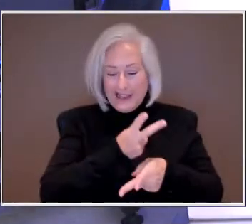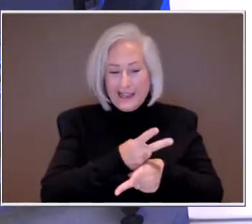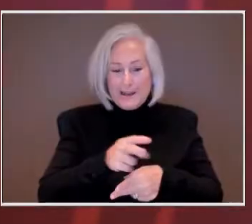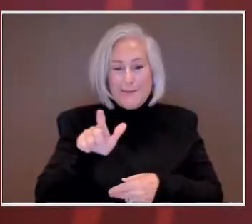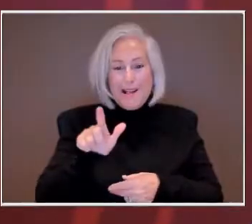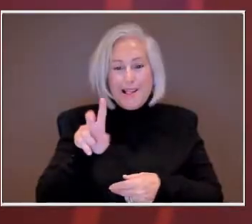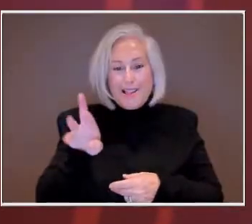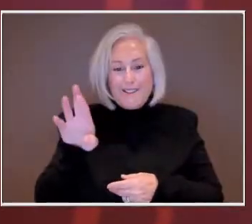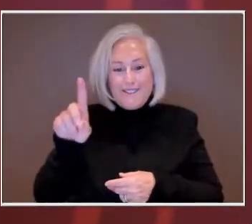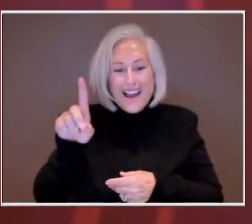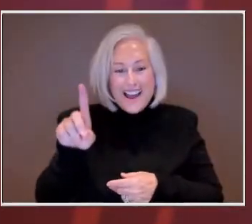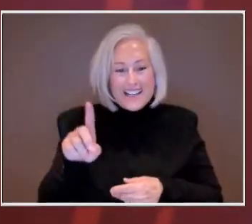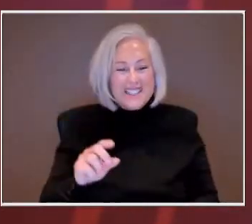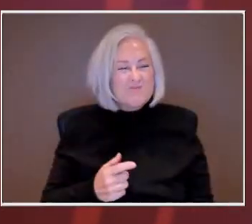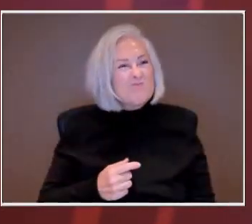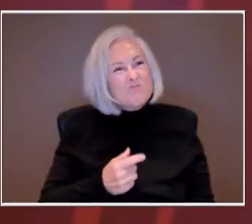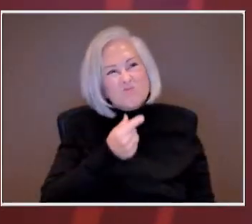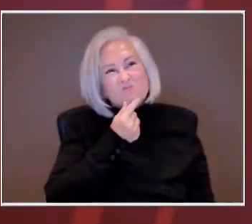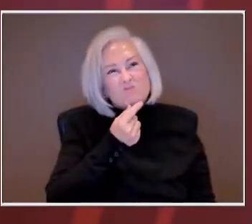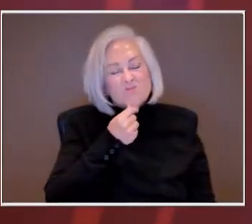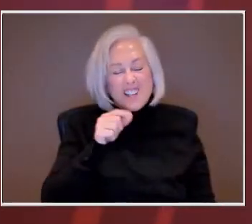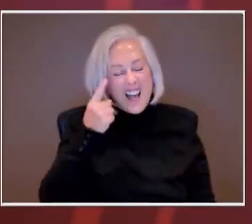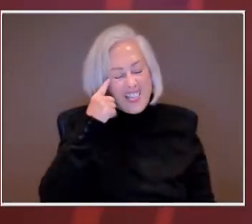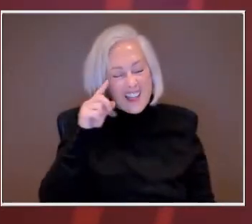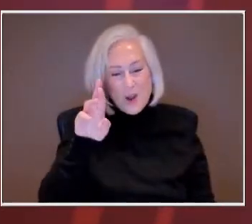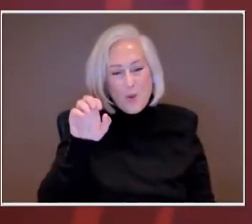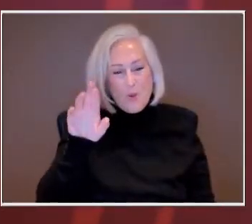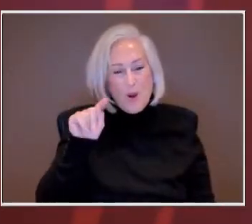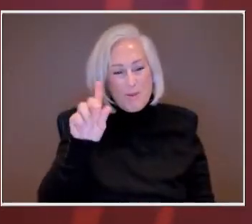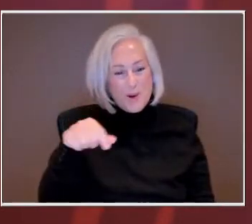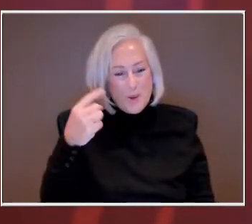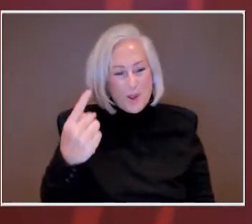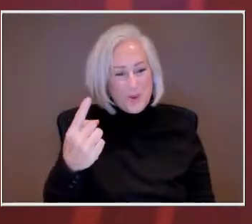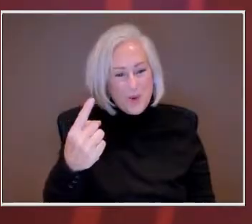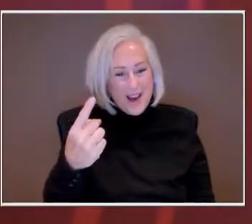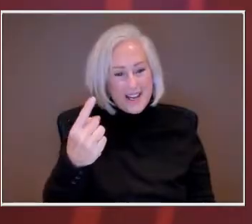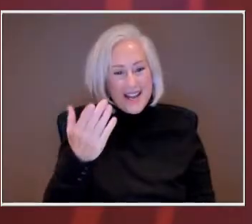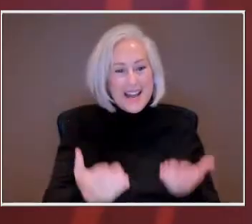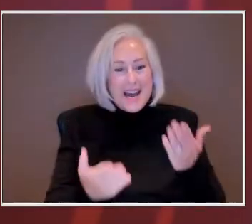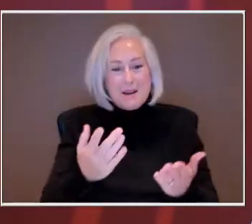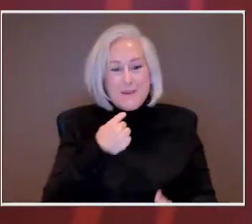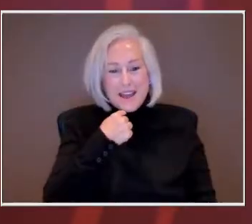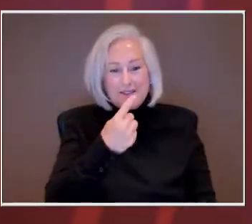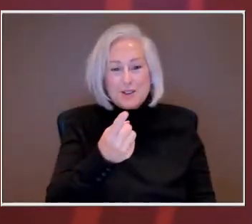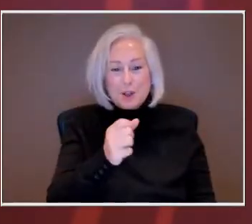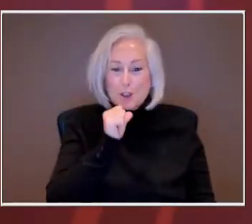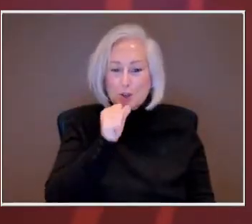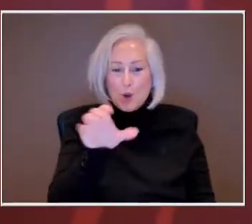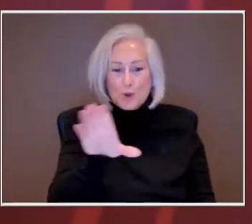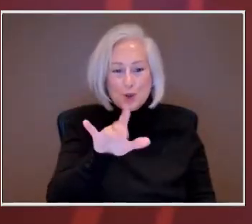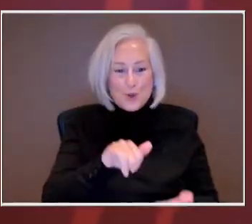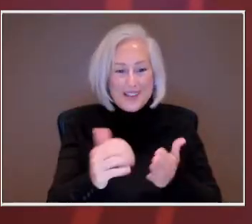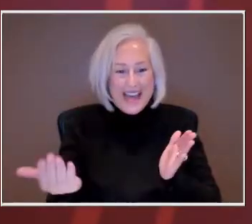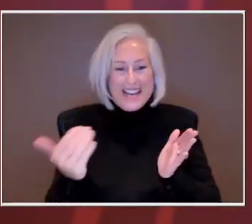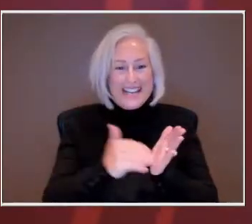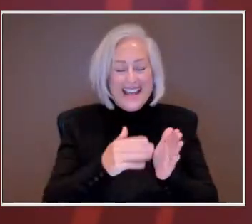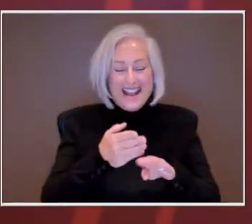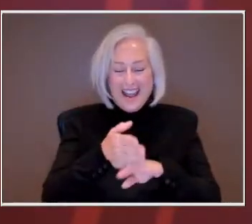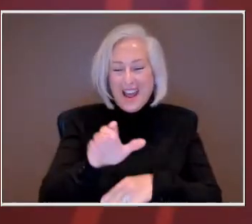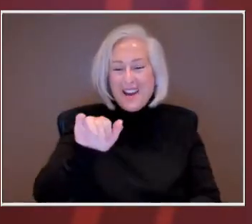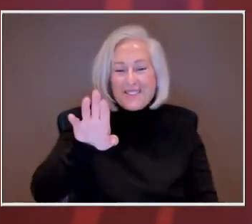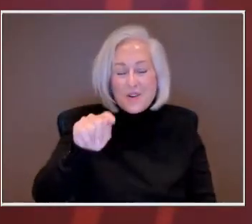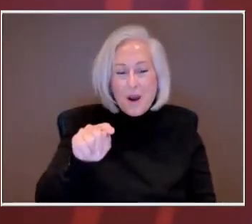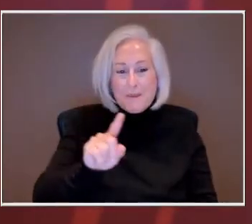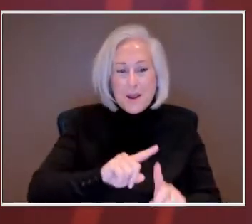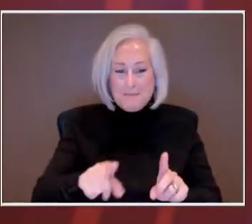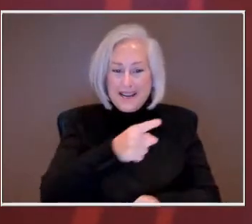Robert might be the only one. I may have been told not to do that again after Robert, but he got to keep his, and I'm